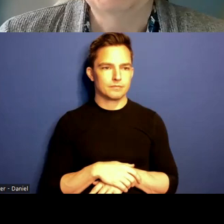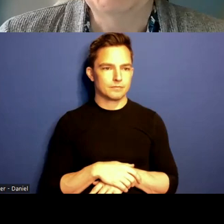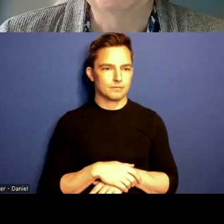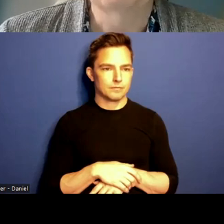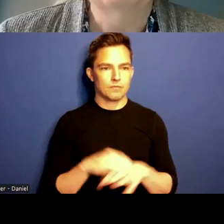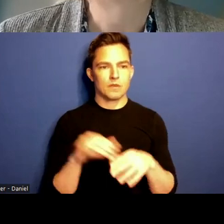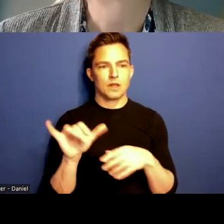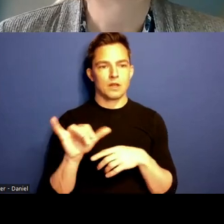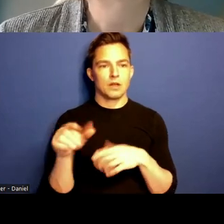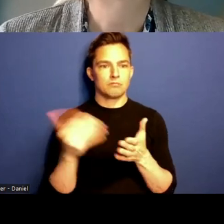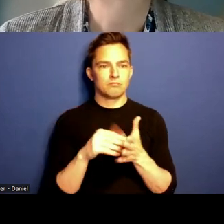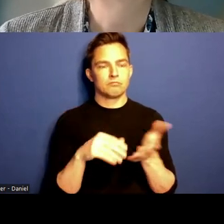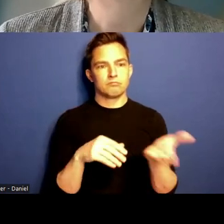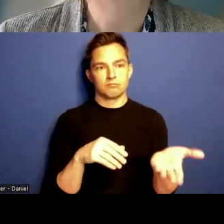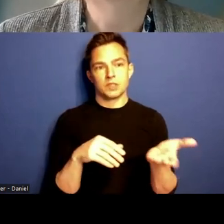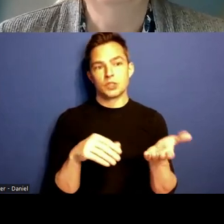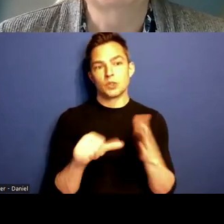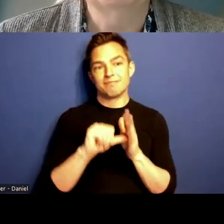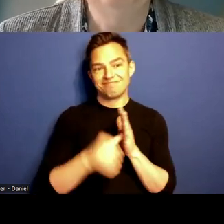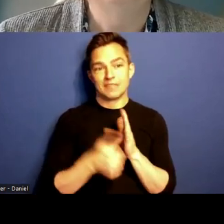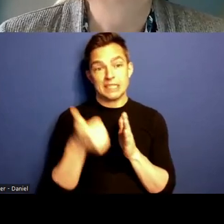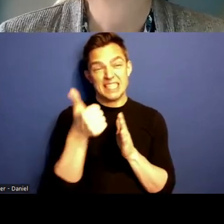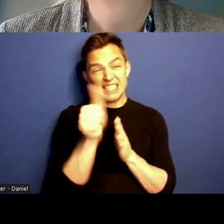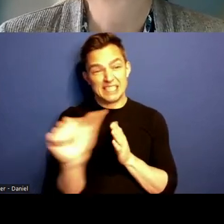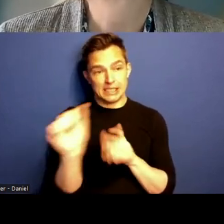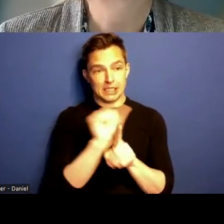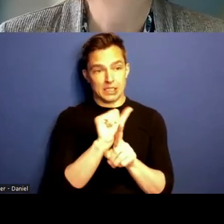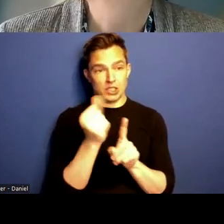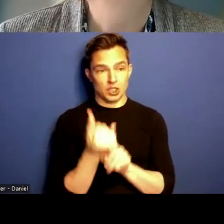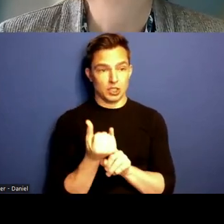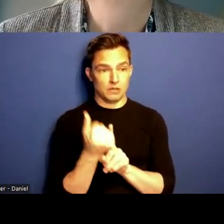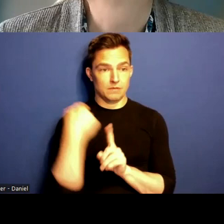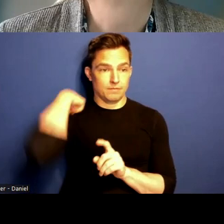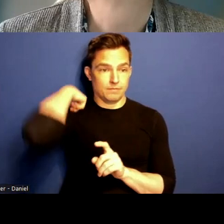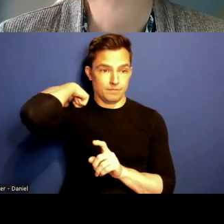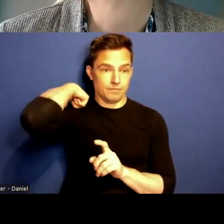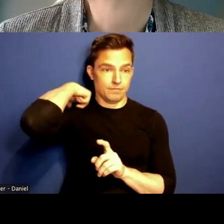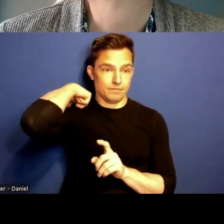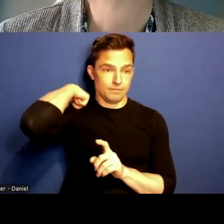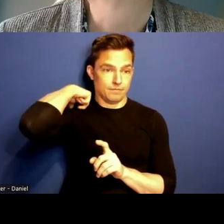And there again, to reemphasize any condition, next slide,